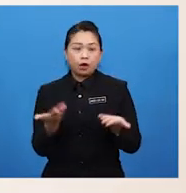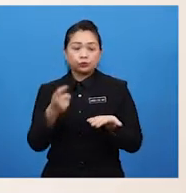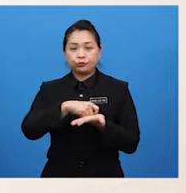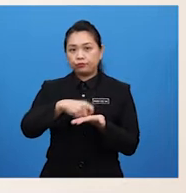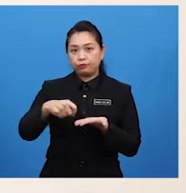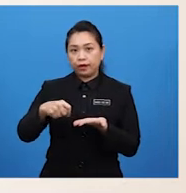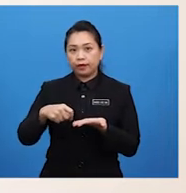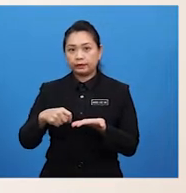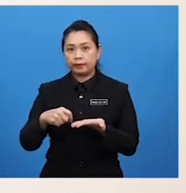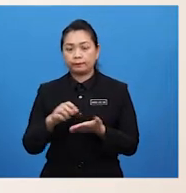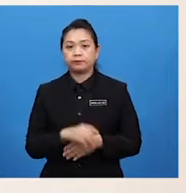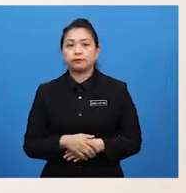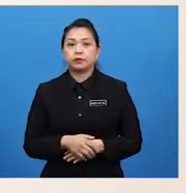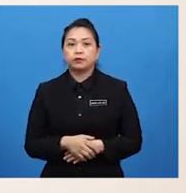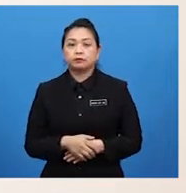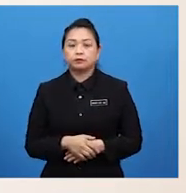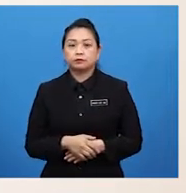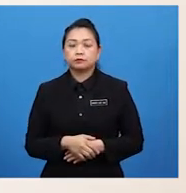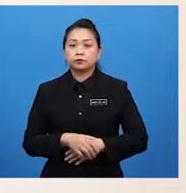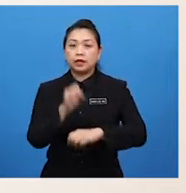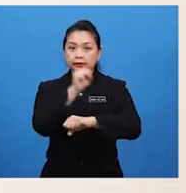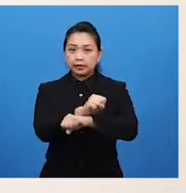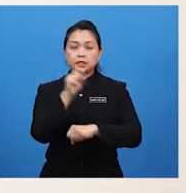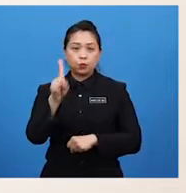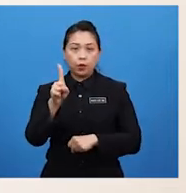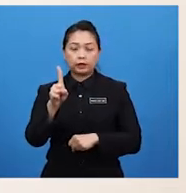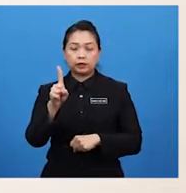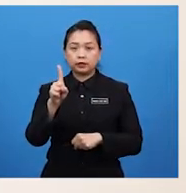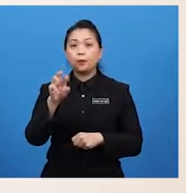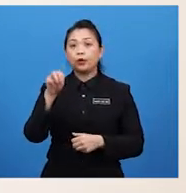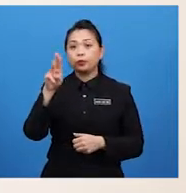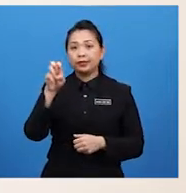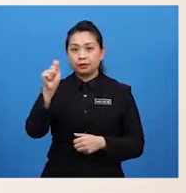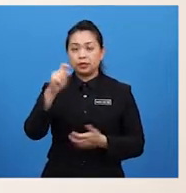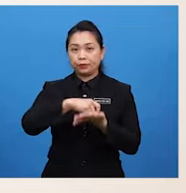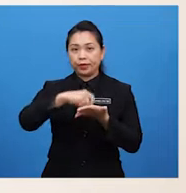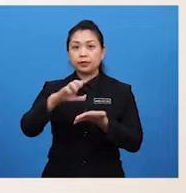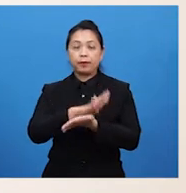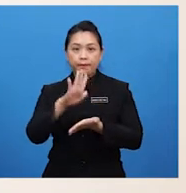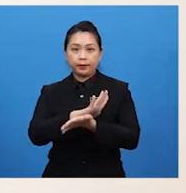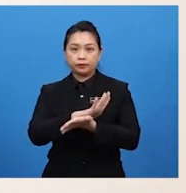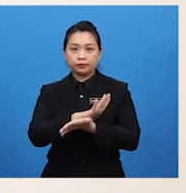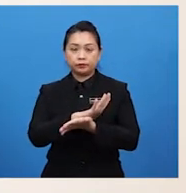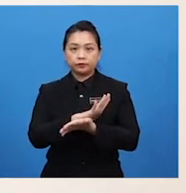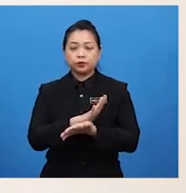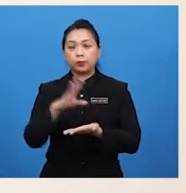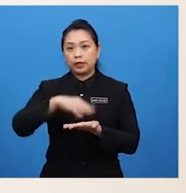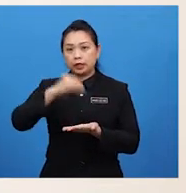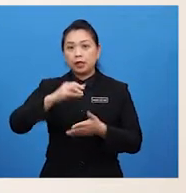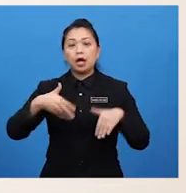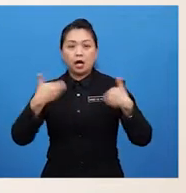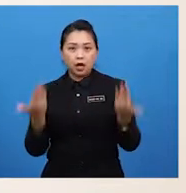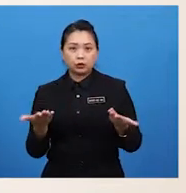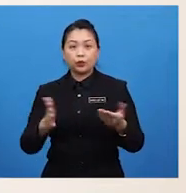write responses to answer task 1 of the MUET writing paper. In specific, we learned how